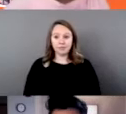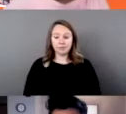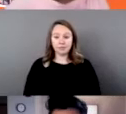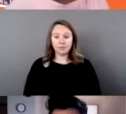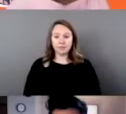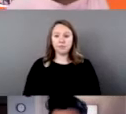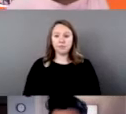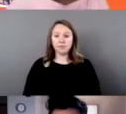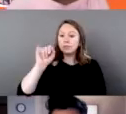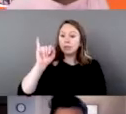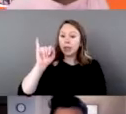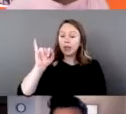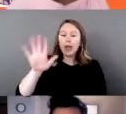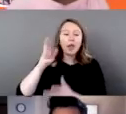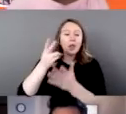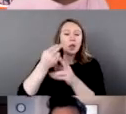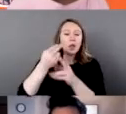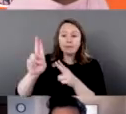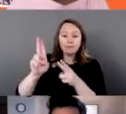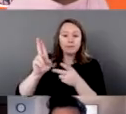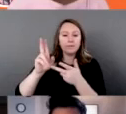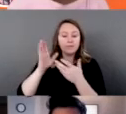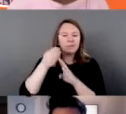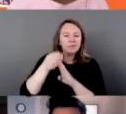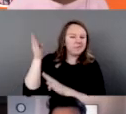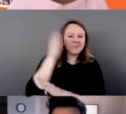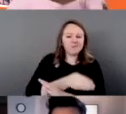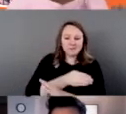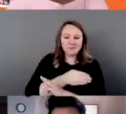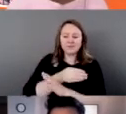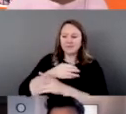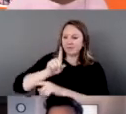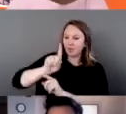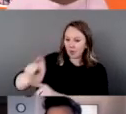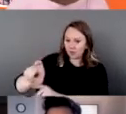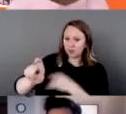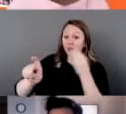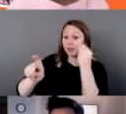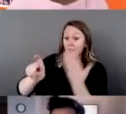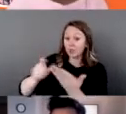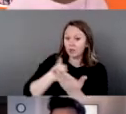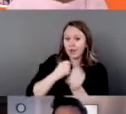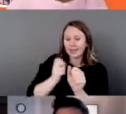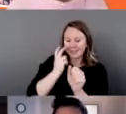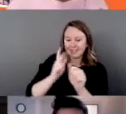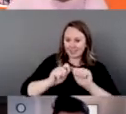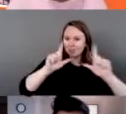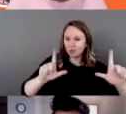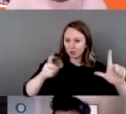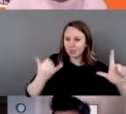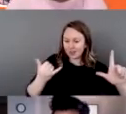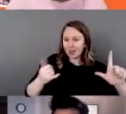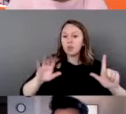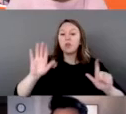And just a really quick housekeeping question while we get your screen up, and I can see your screen just to verify that for you. I can't